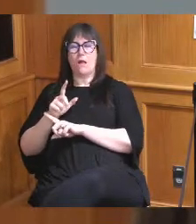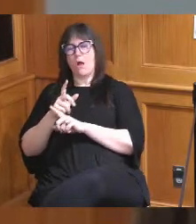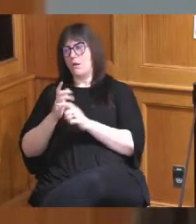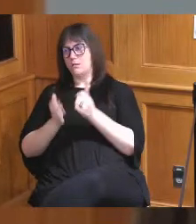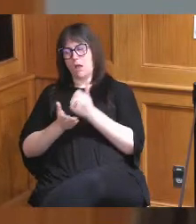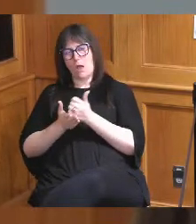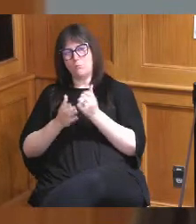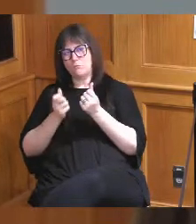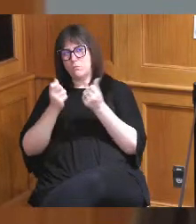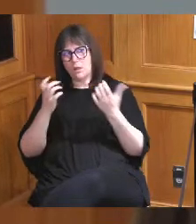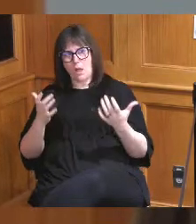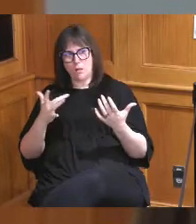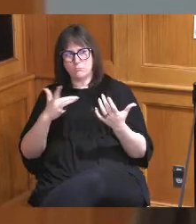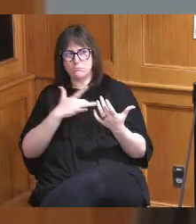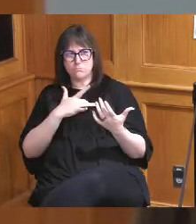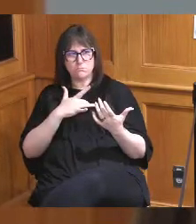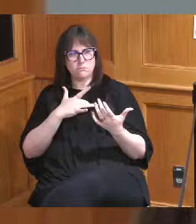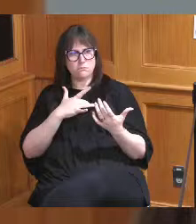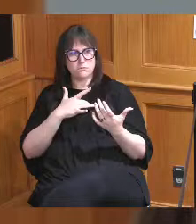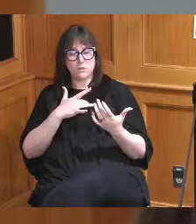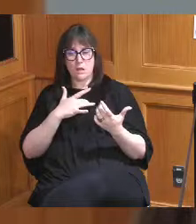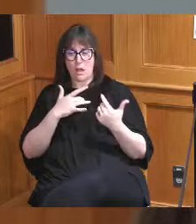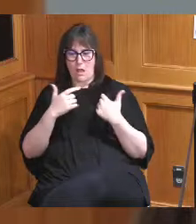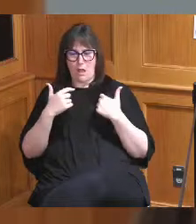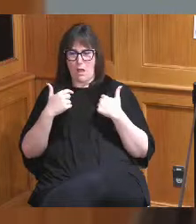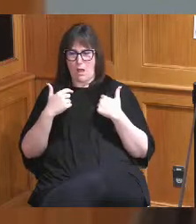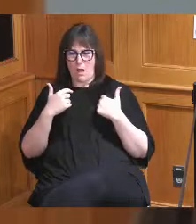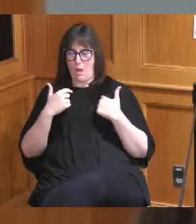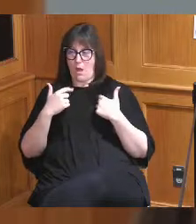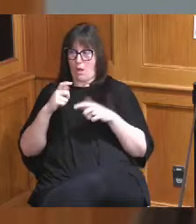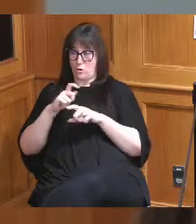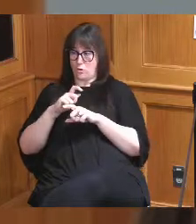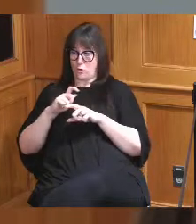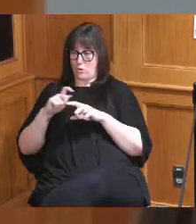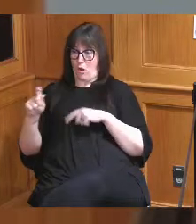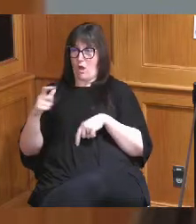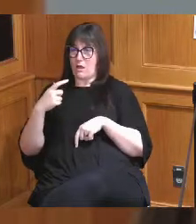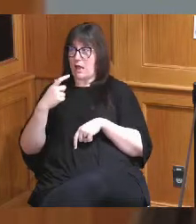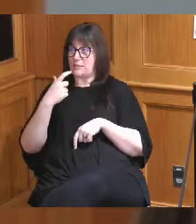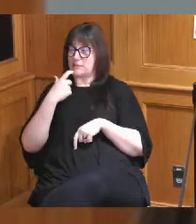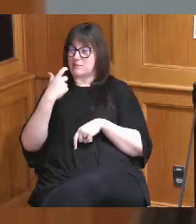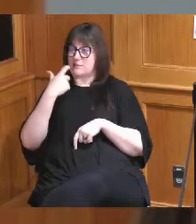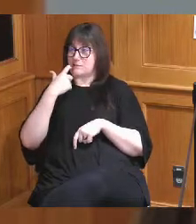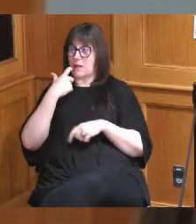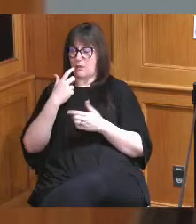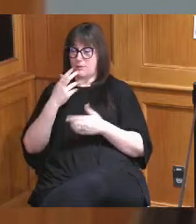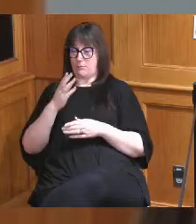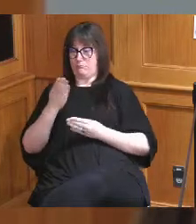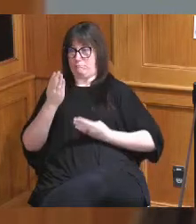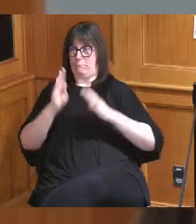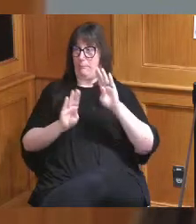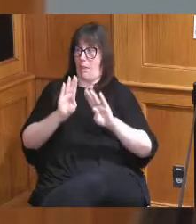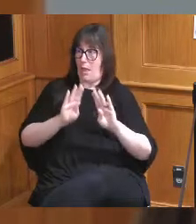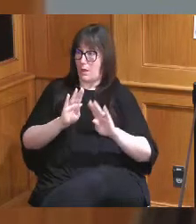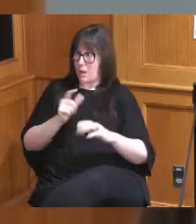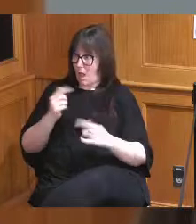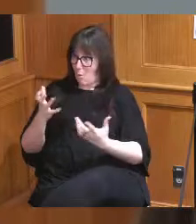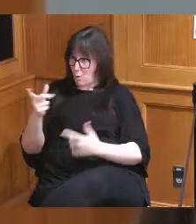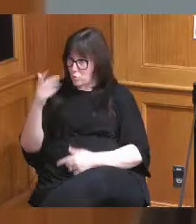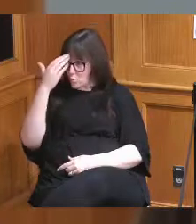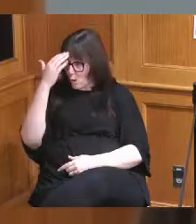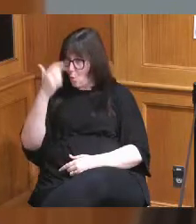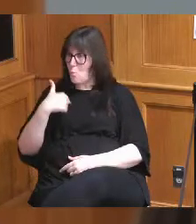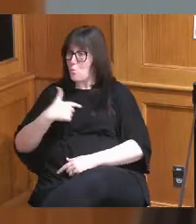I don't have a problem picking up the phone and calling and say, hey, I just put in a bid on this job. I want you to know that we're in